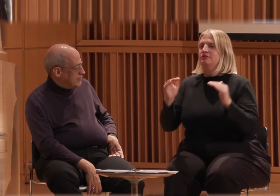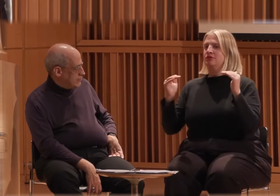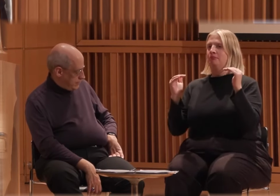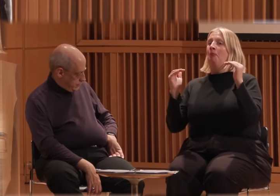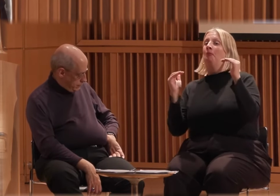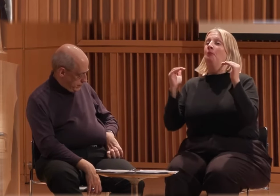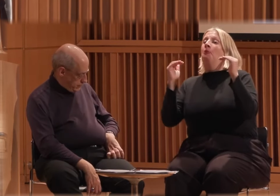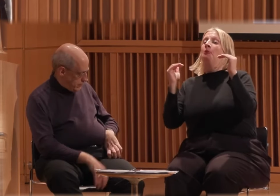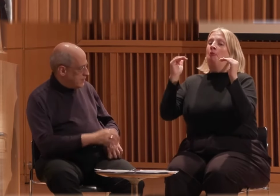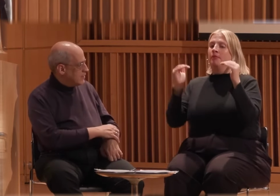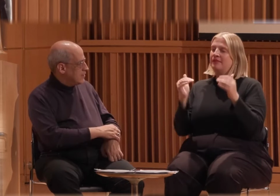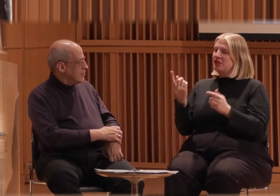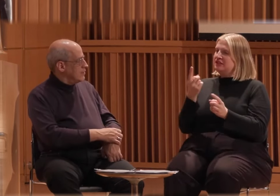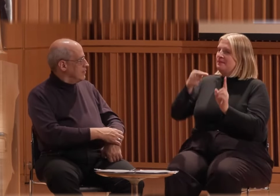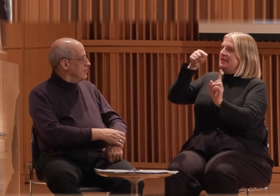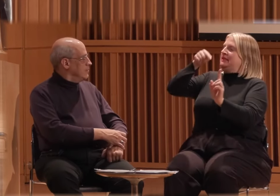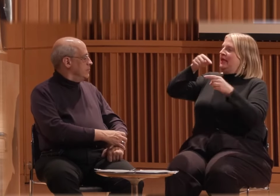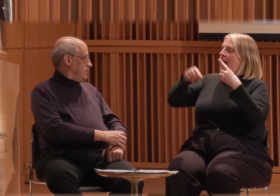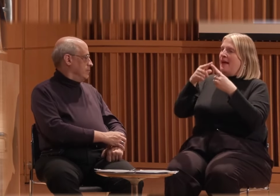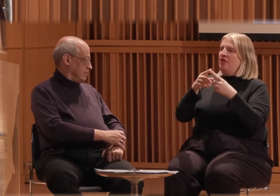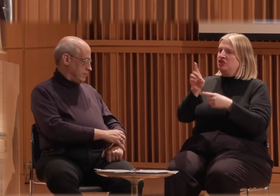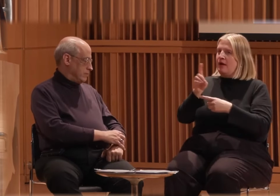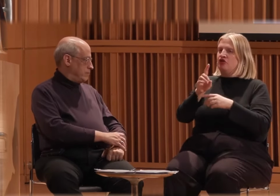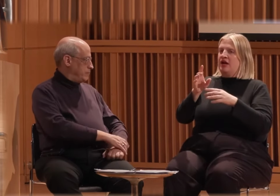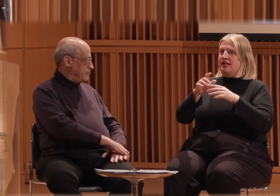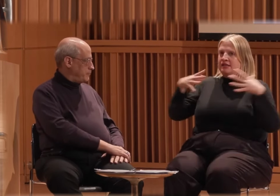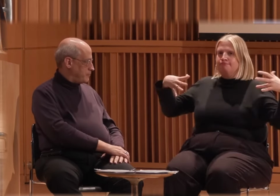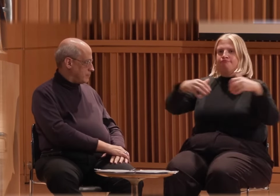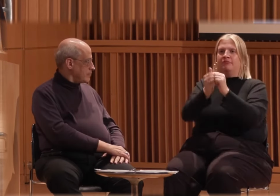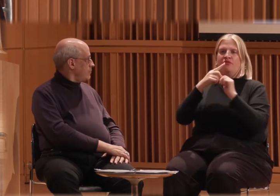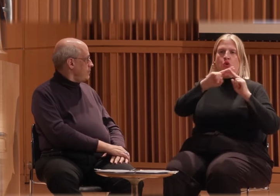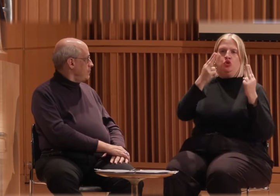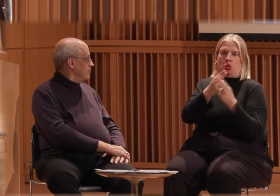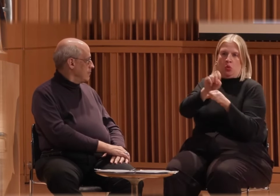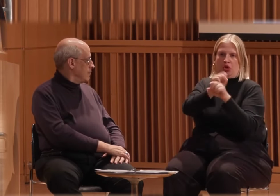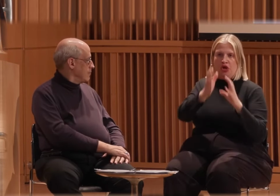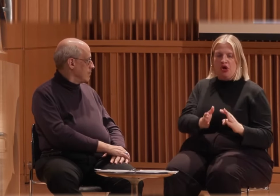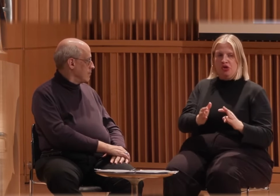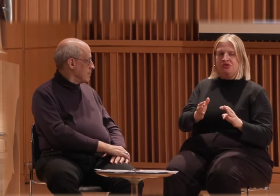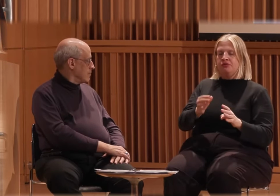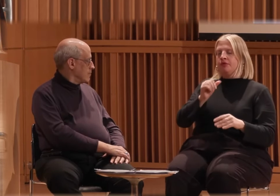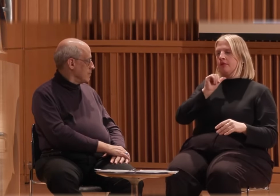to the democratizing aspect of labor unions also. But I don't think it's a,